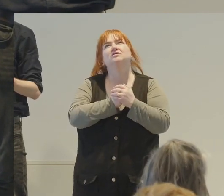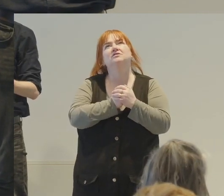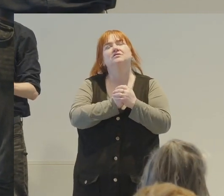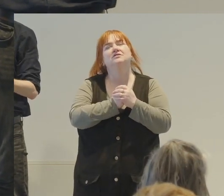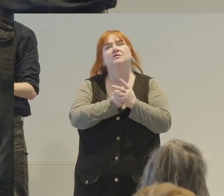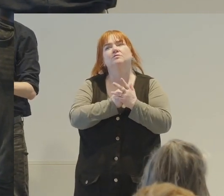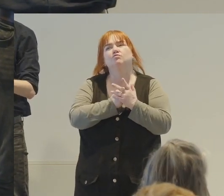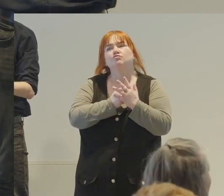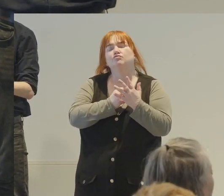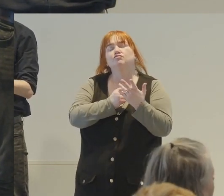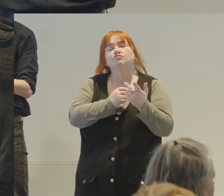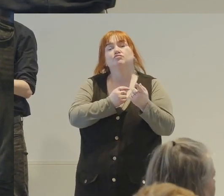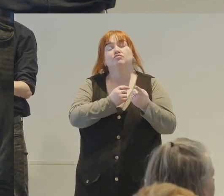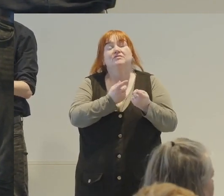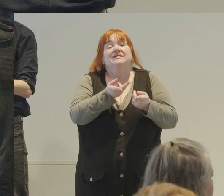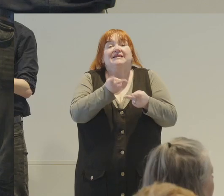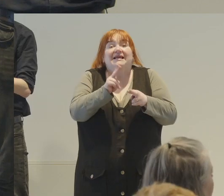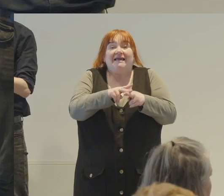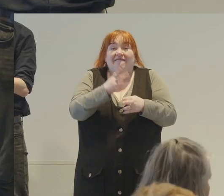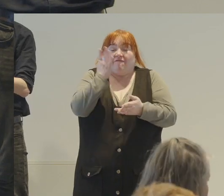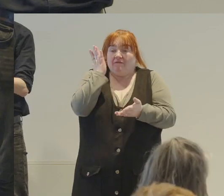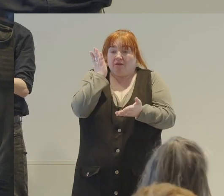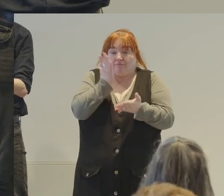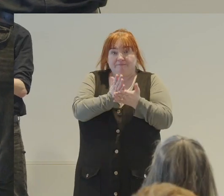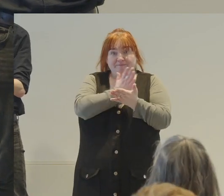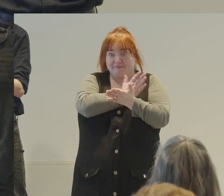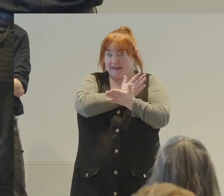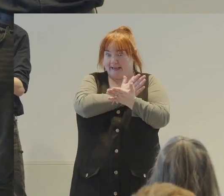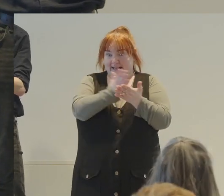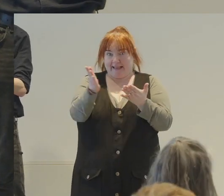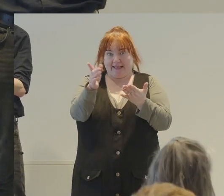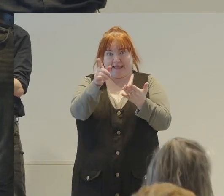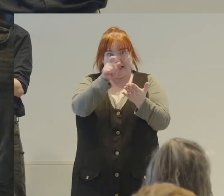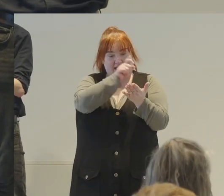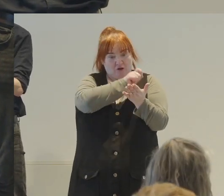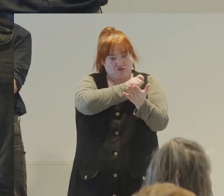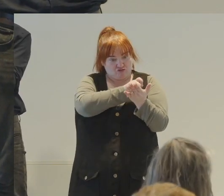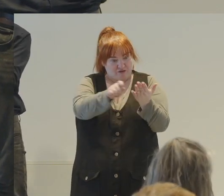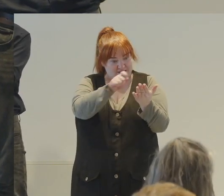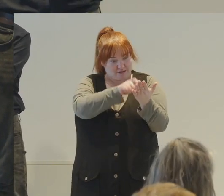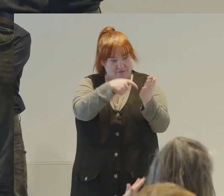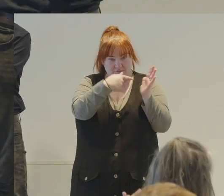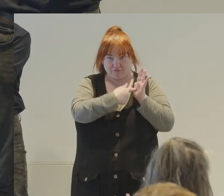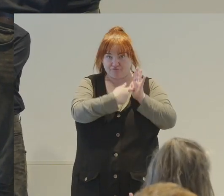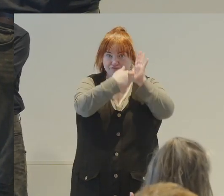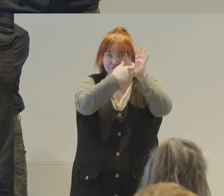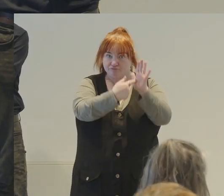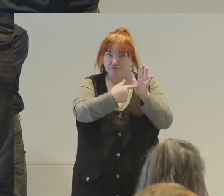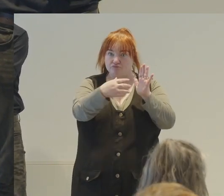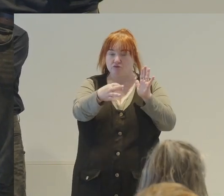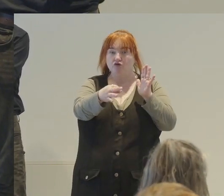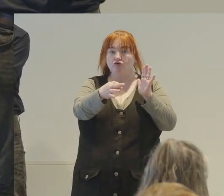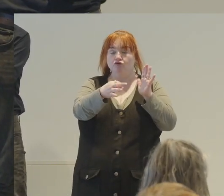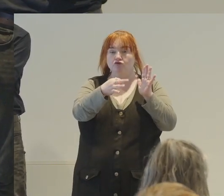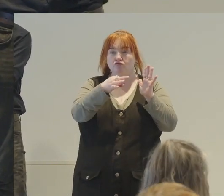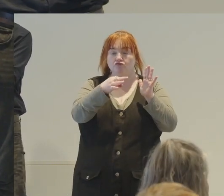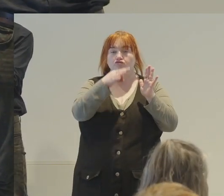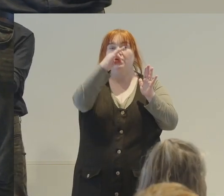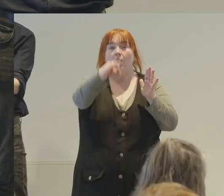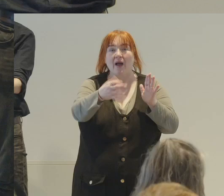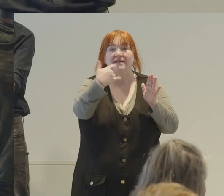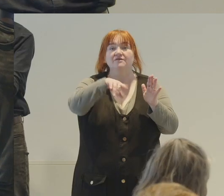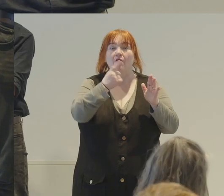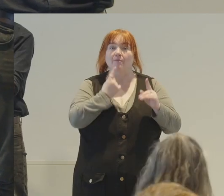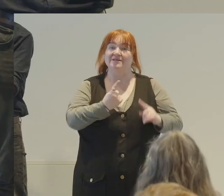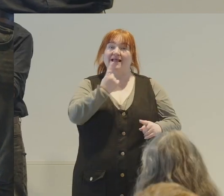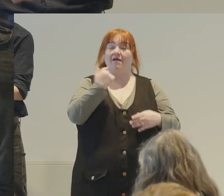If there is clear written if there's a clear written request from the self-employed person in question that